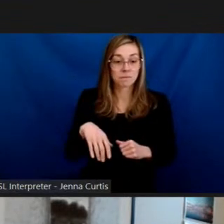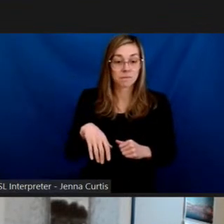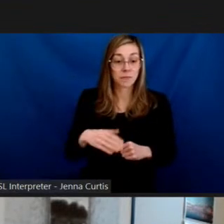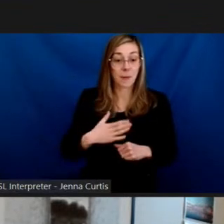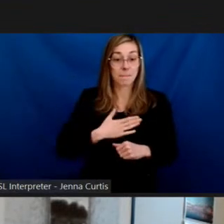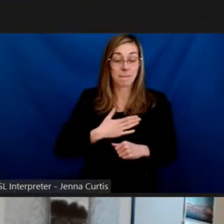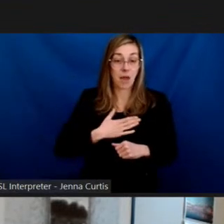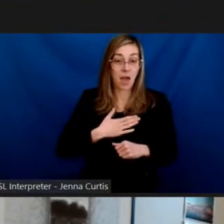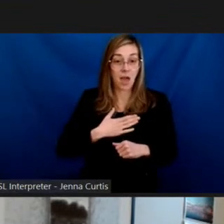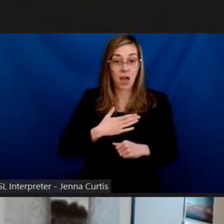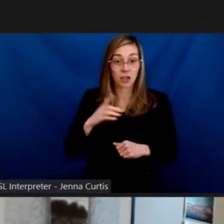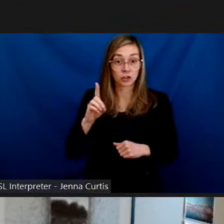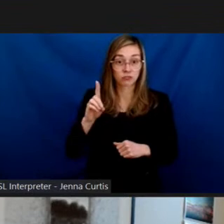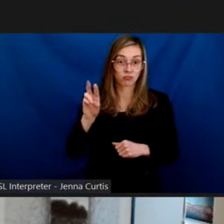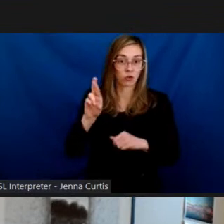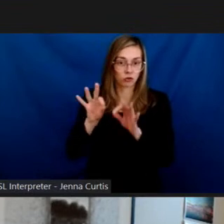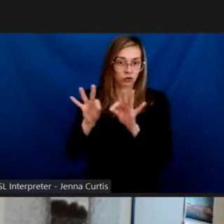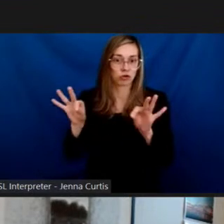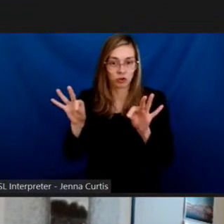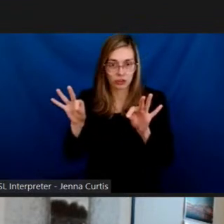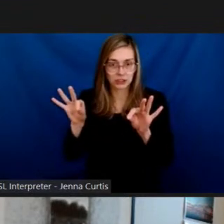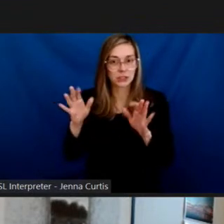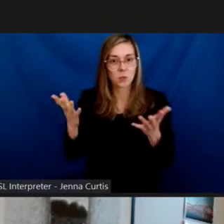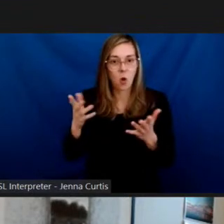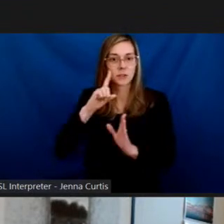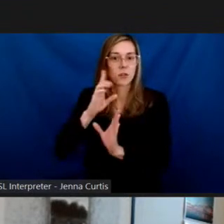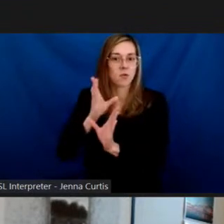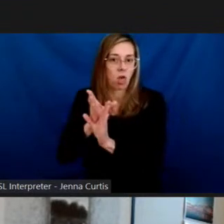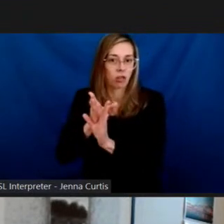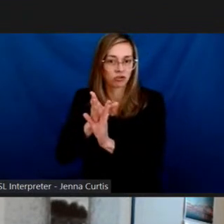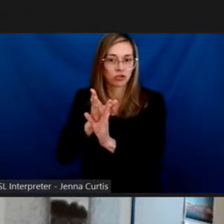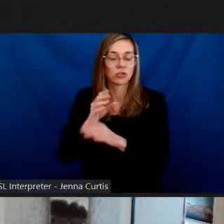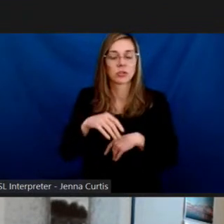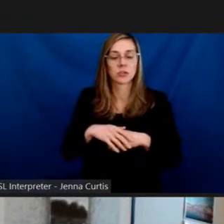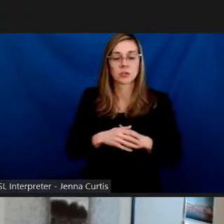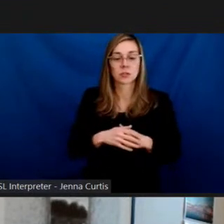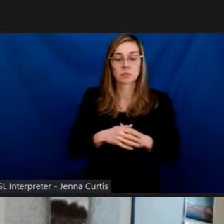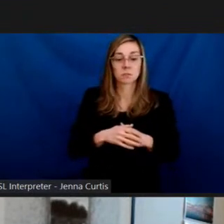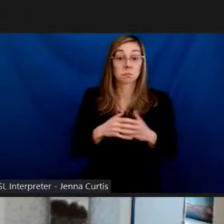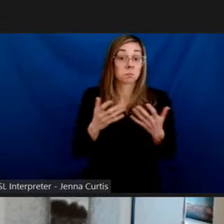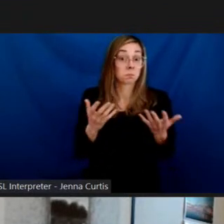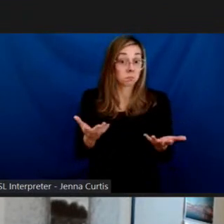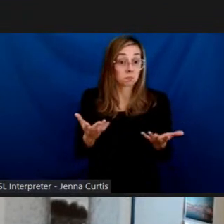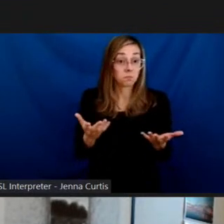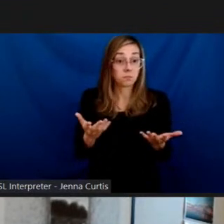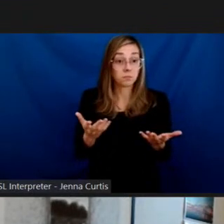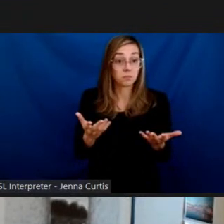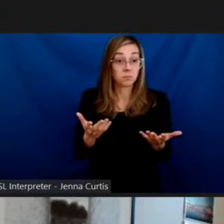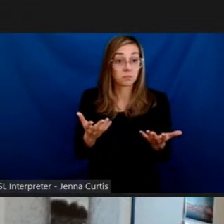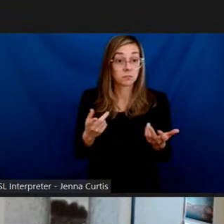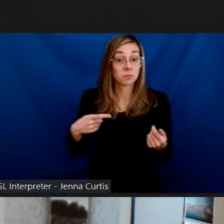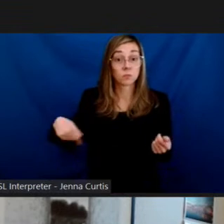doctorate is in psychology. And really what we've done is to create